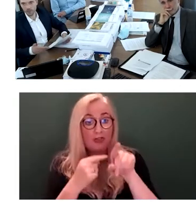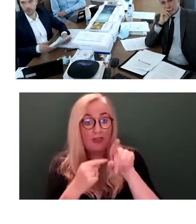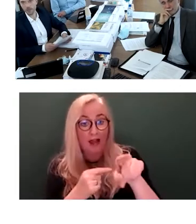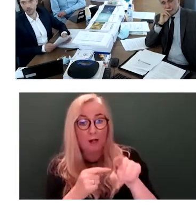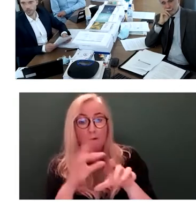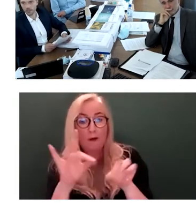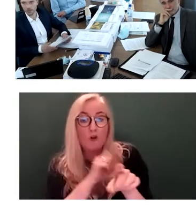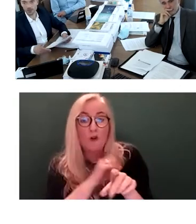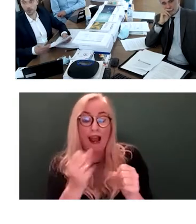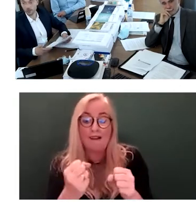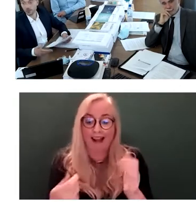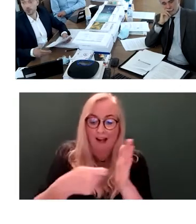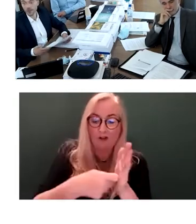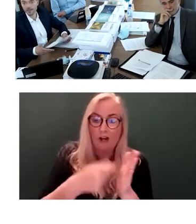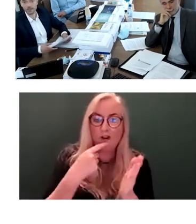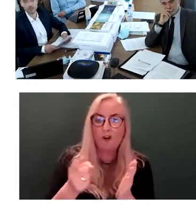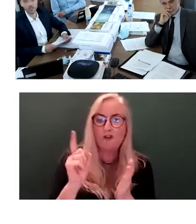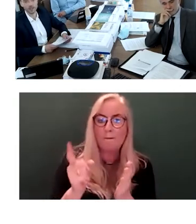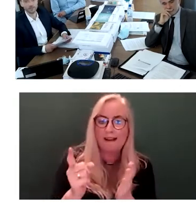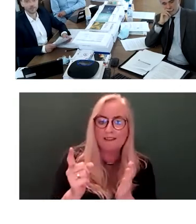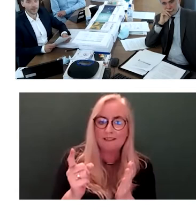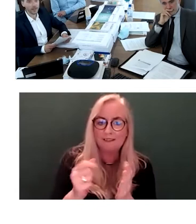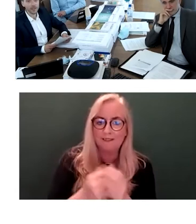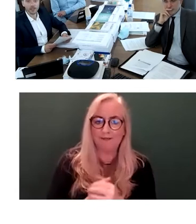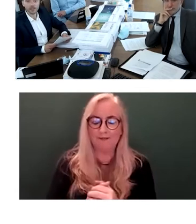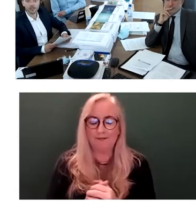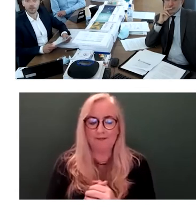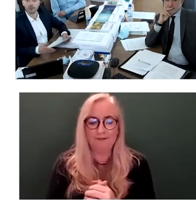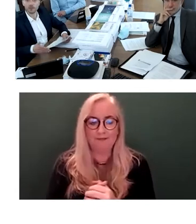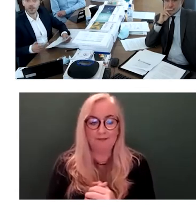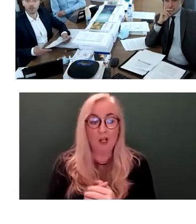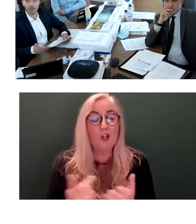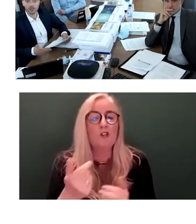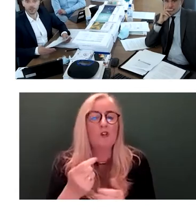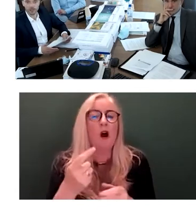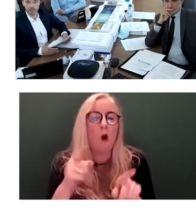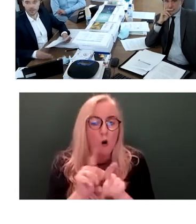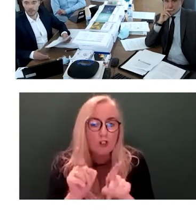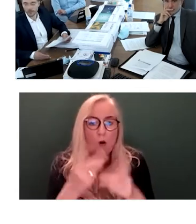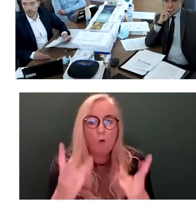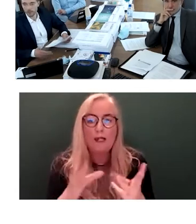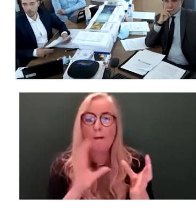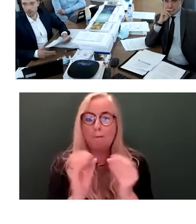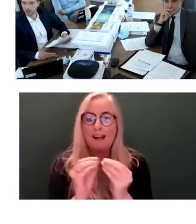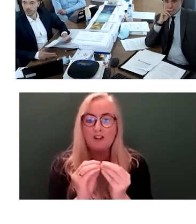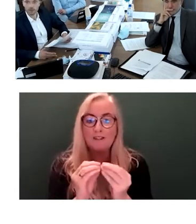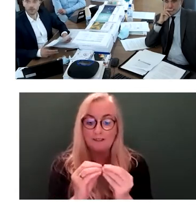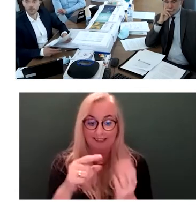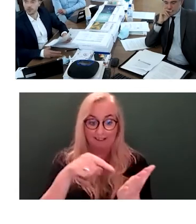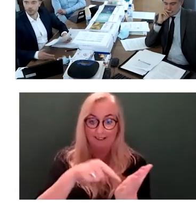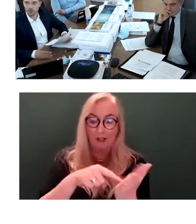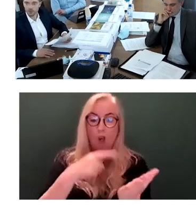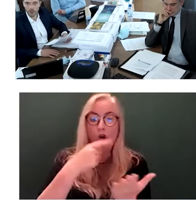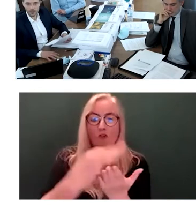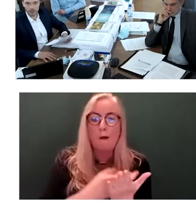provide further recommendations to extend this agenda. Second, I would also like to mention that in our report, we